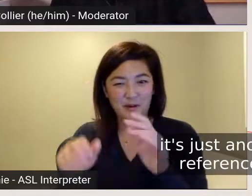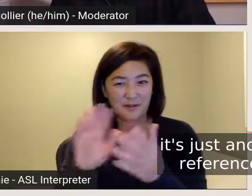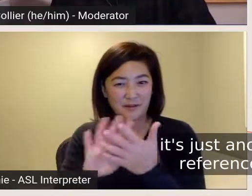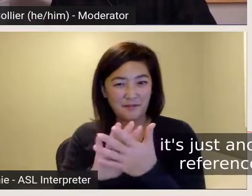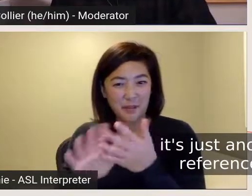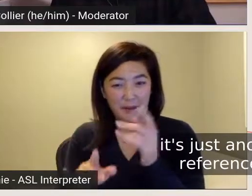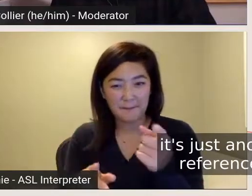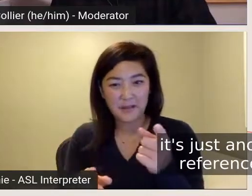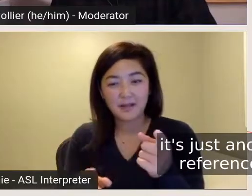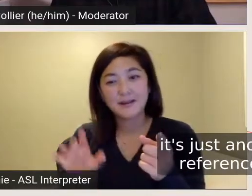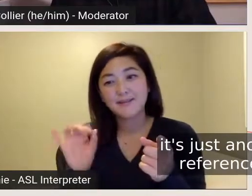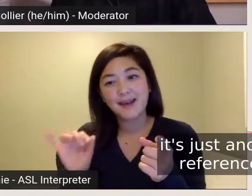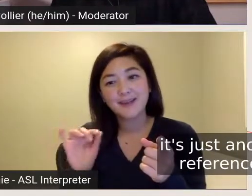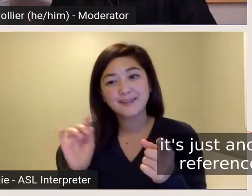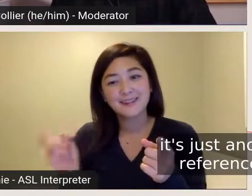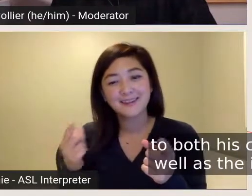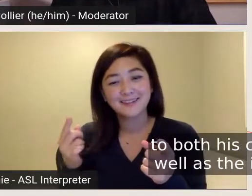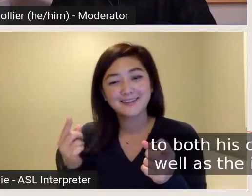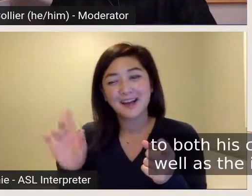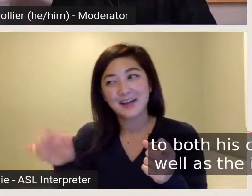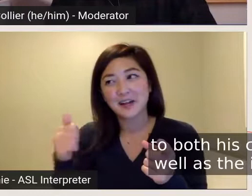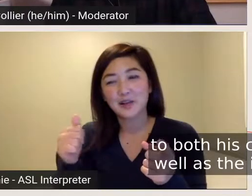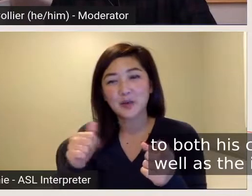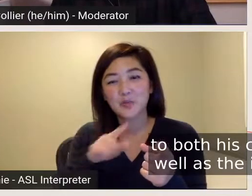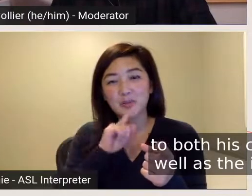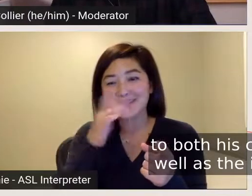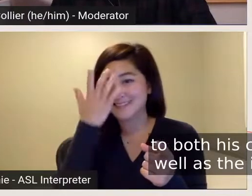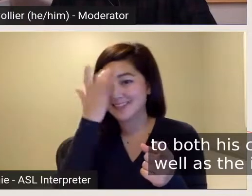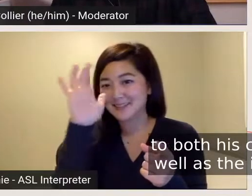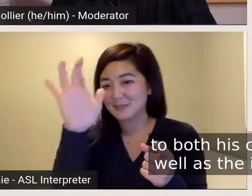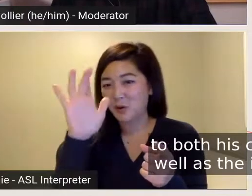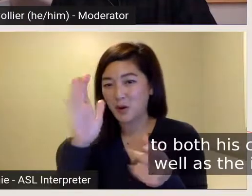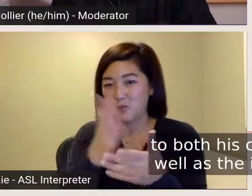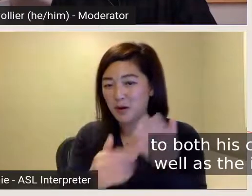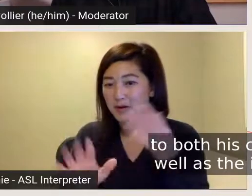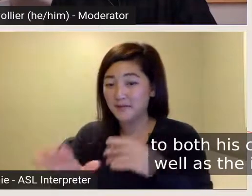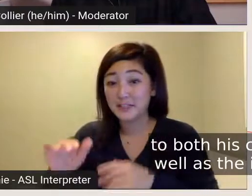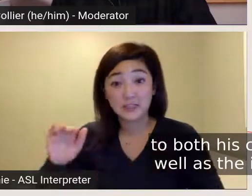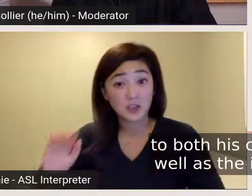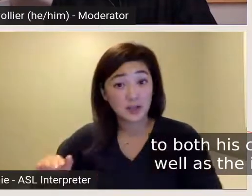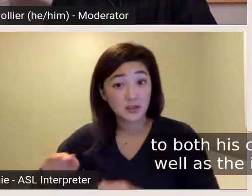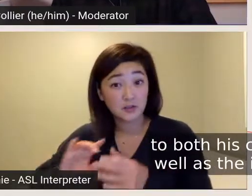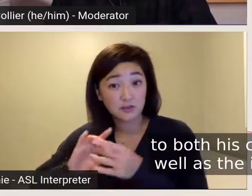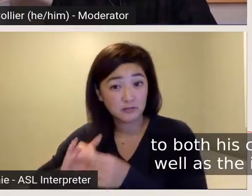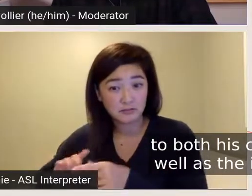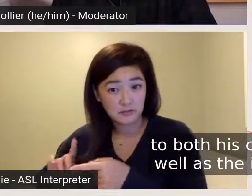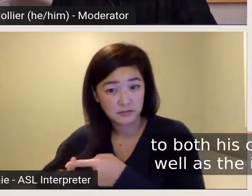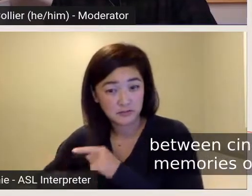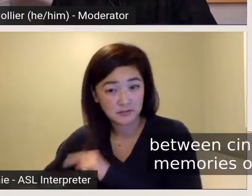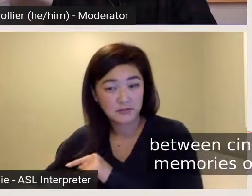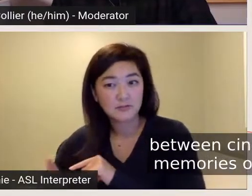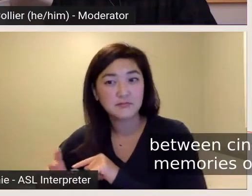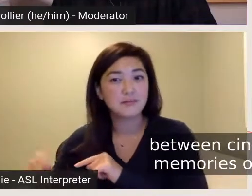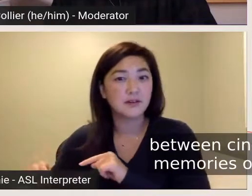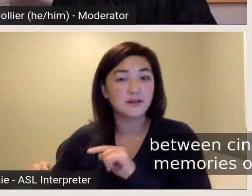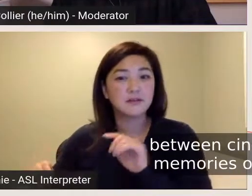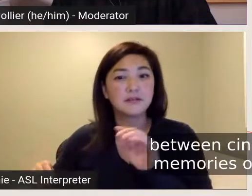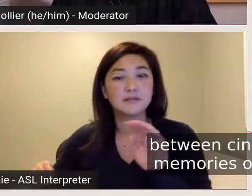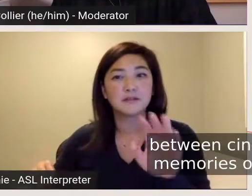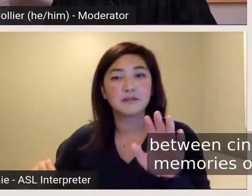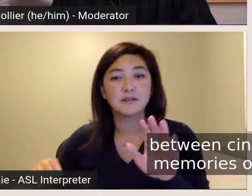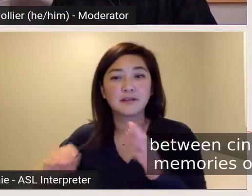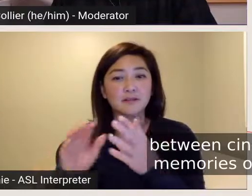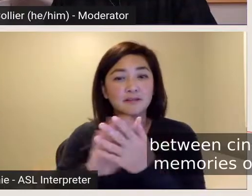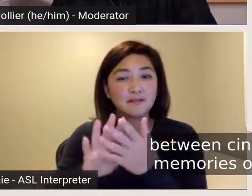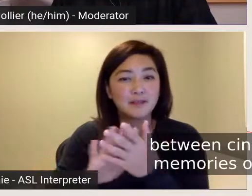just another clever reference, I think, to both his childhood as well as the interrelation between